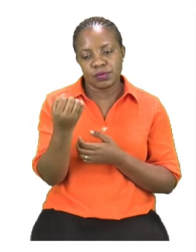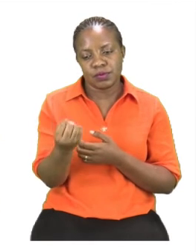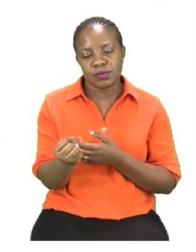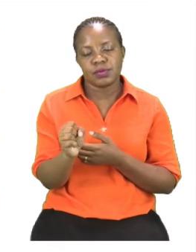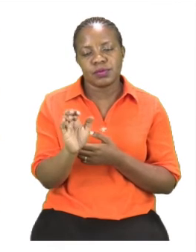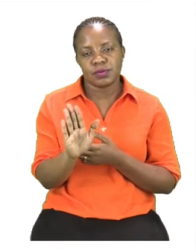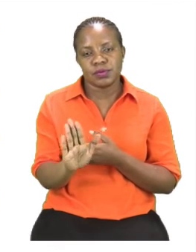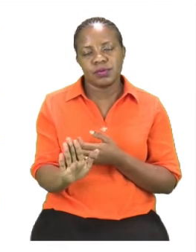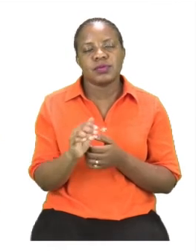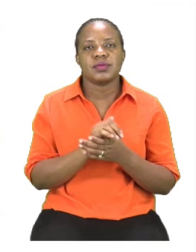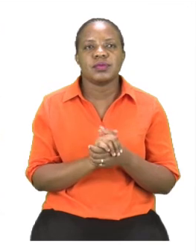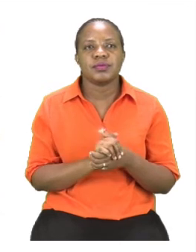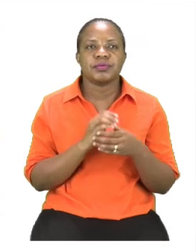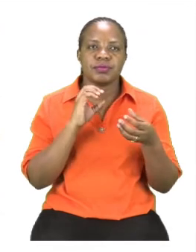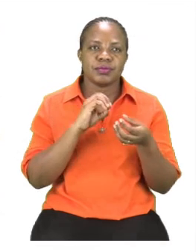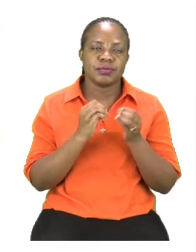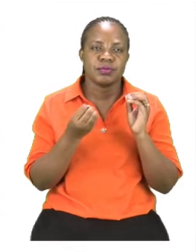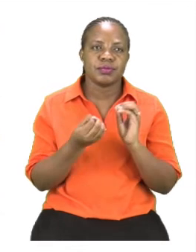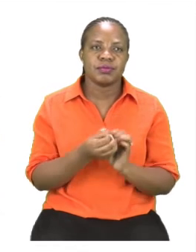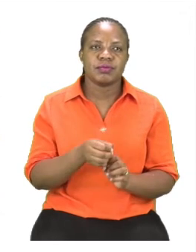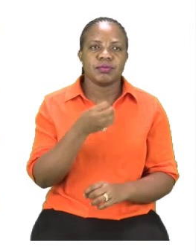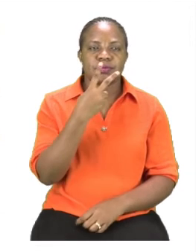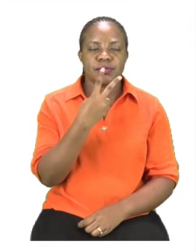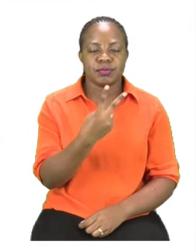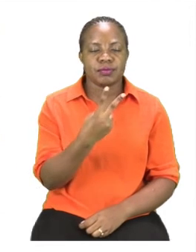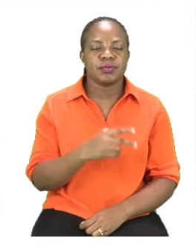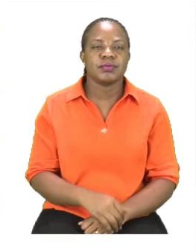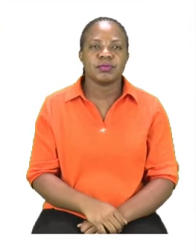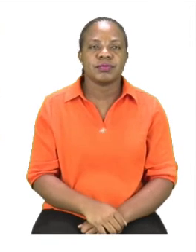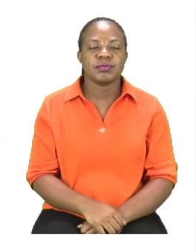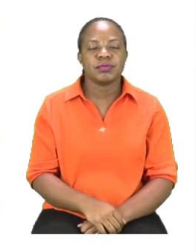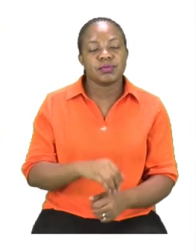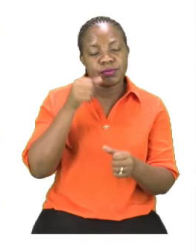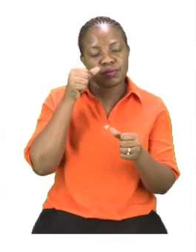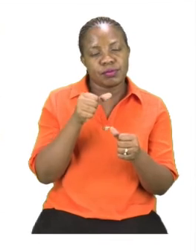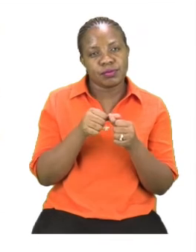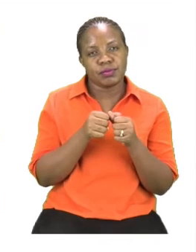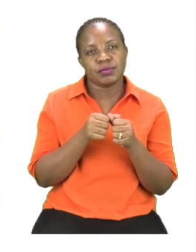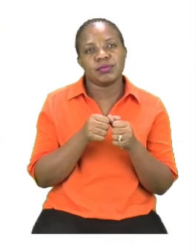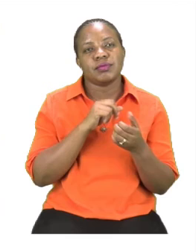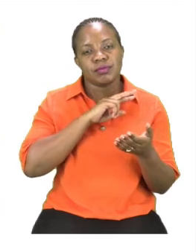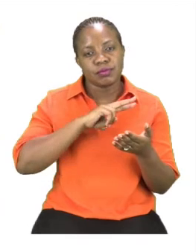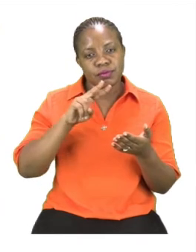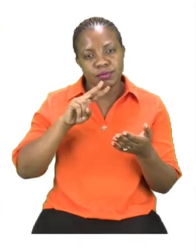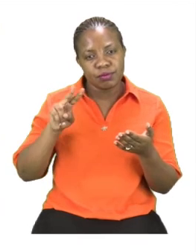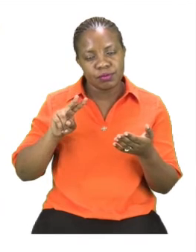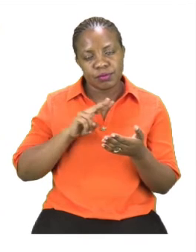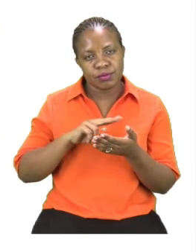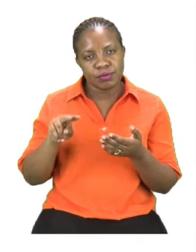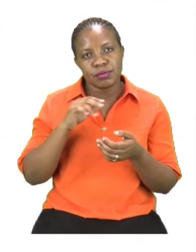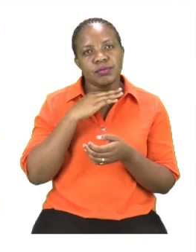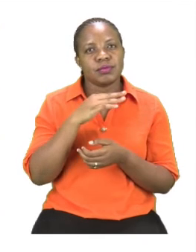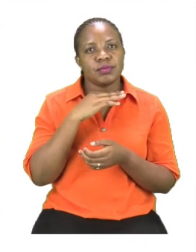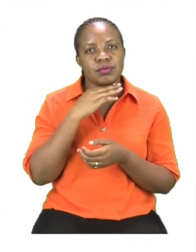try number 2. Remember, you need to read your story sums 3 times. So let's read it the first